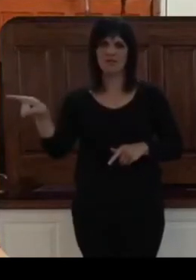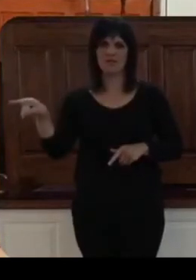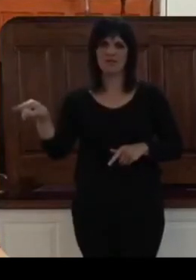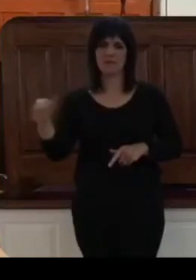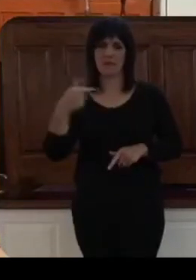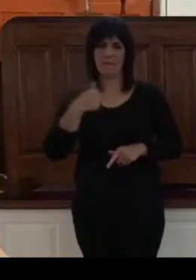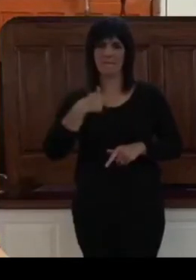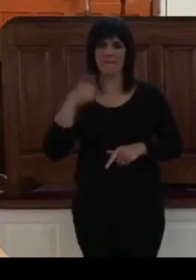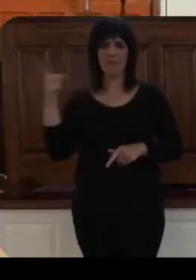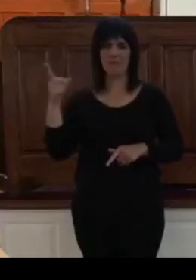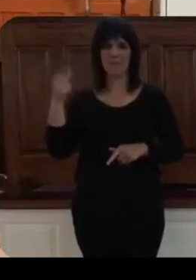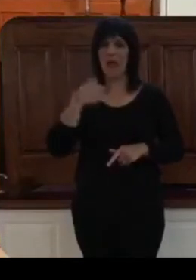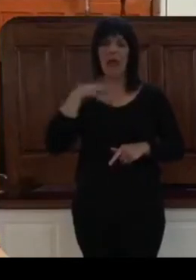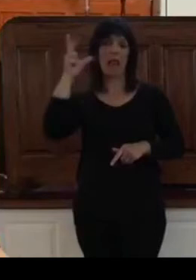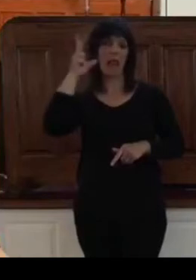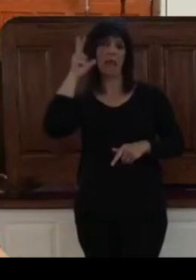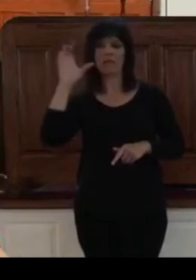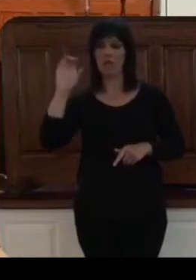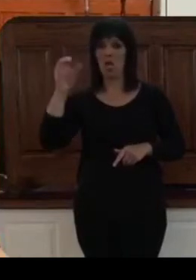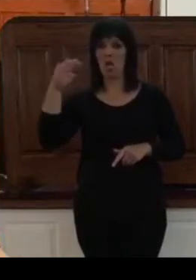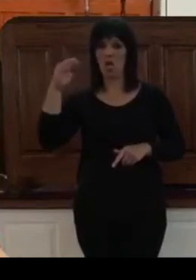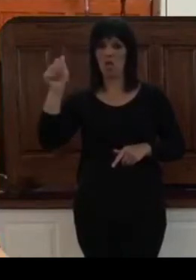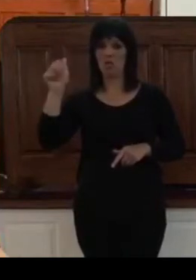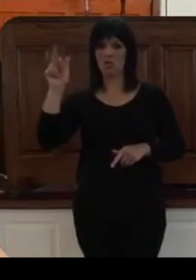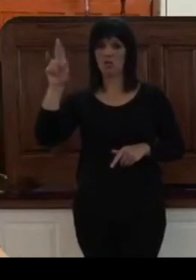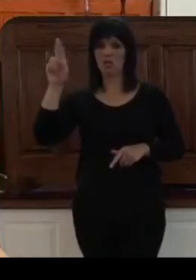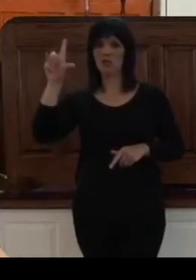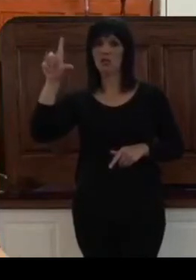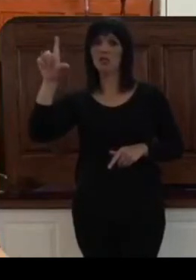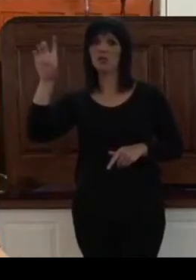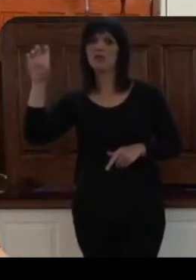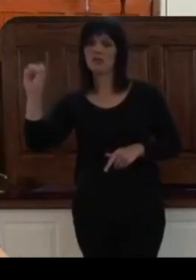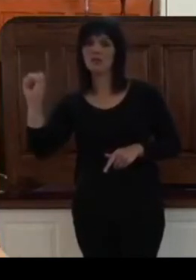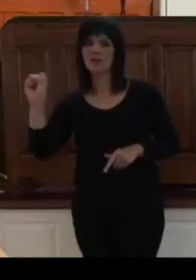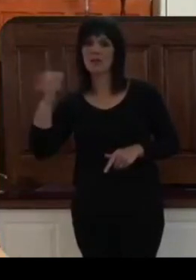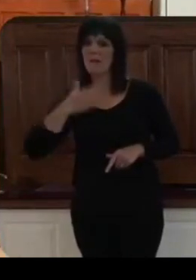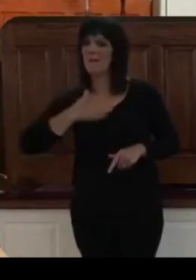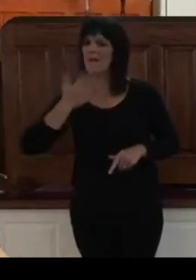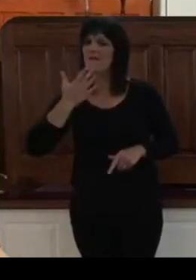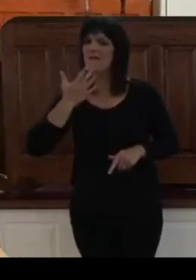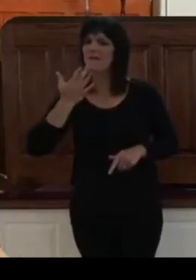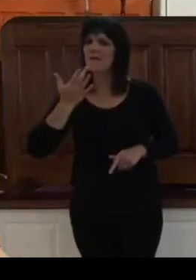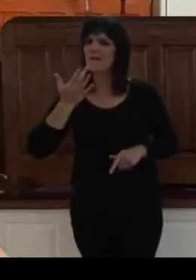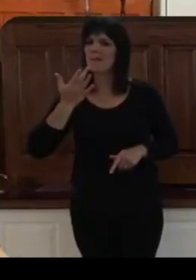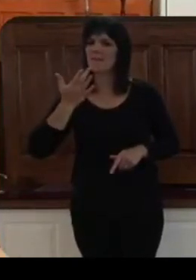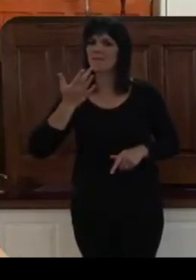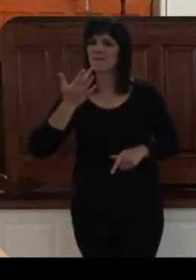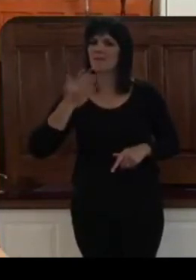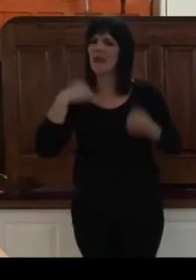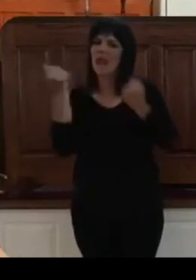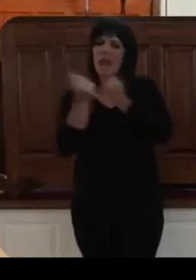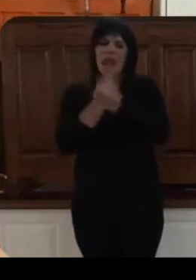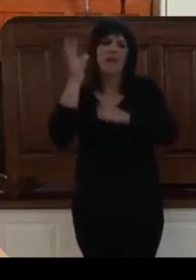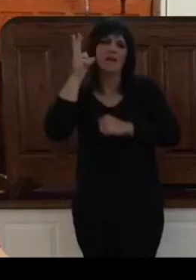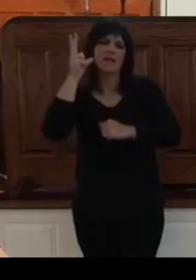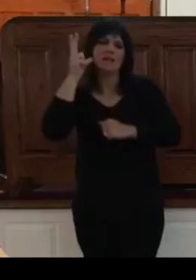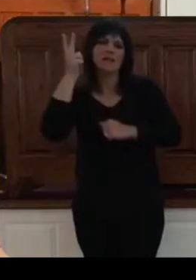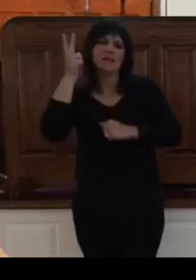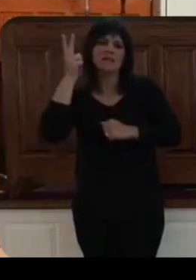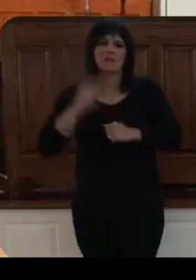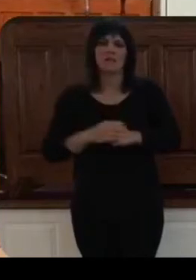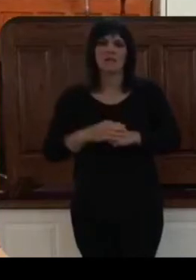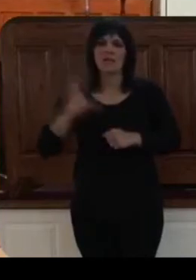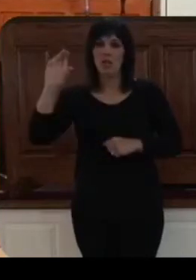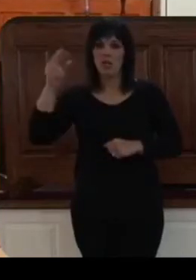be listening to Charles Stanley. Charles Stanley's my favorite. Listen, he says, listen, listen, listen. I love to listen to Charles Stanley. Chuck